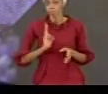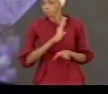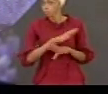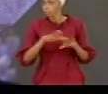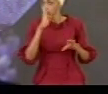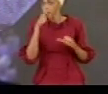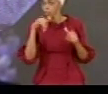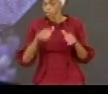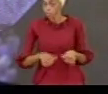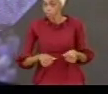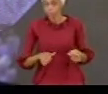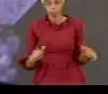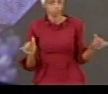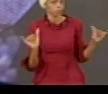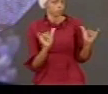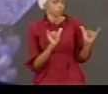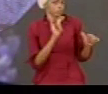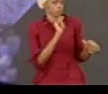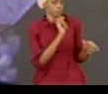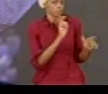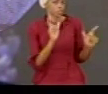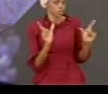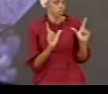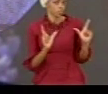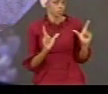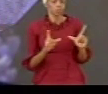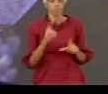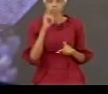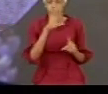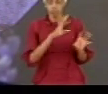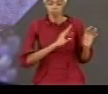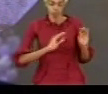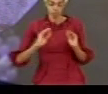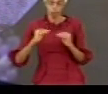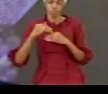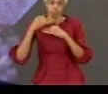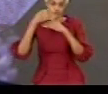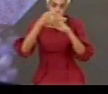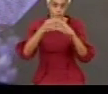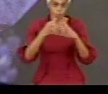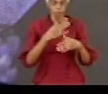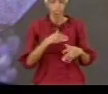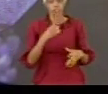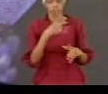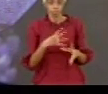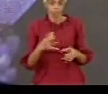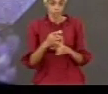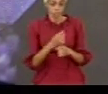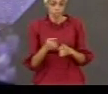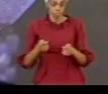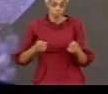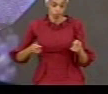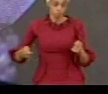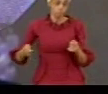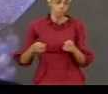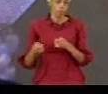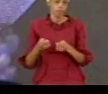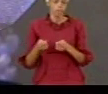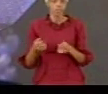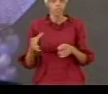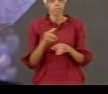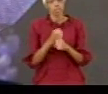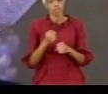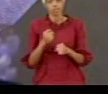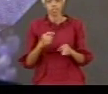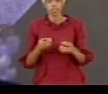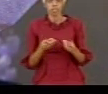Go forward. You will go forward. You will take over the land for Christ. And your